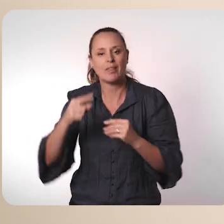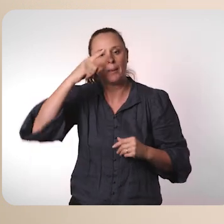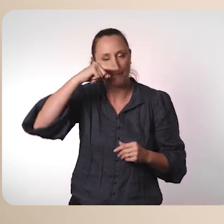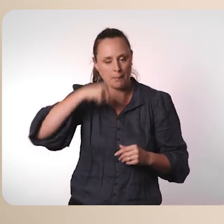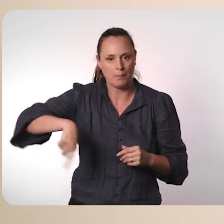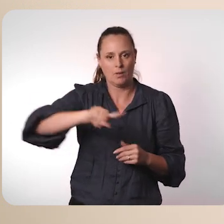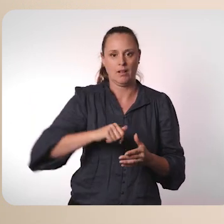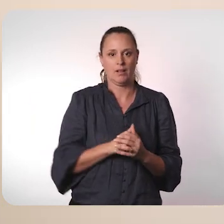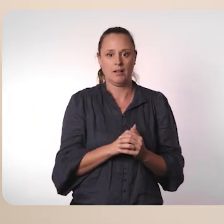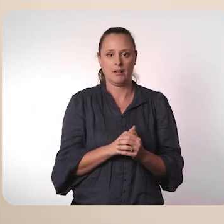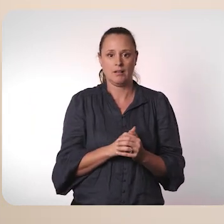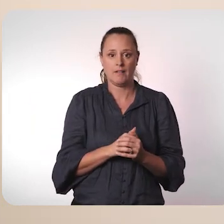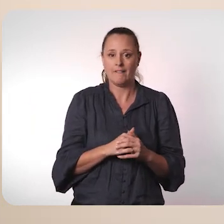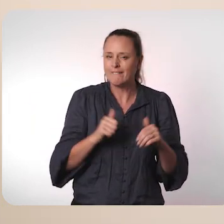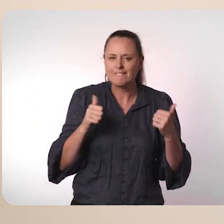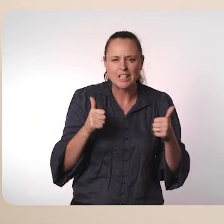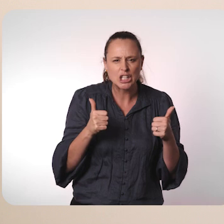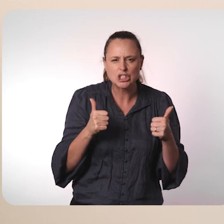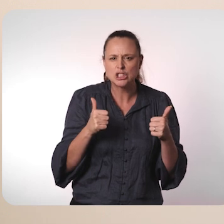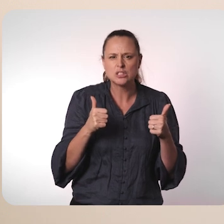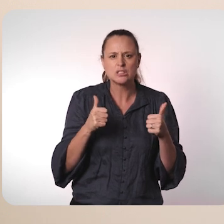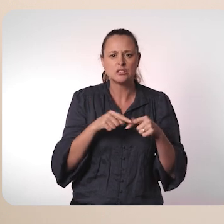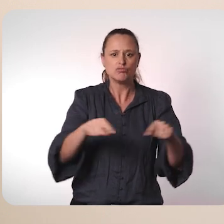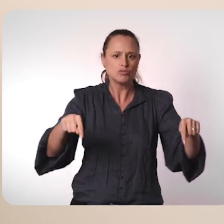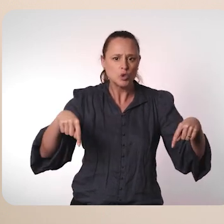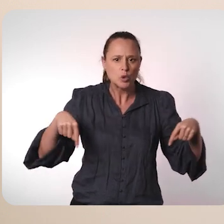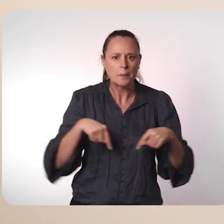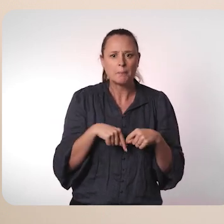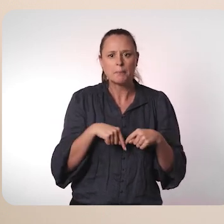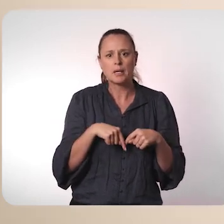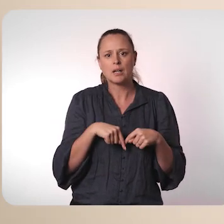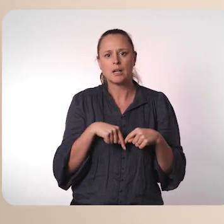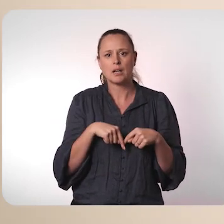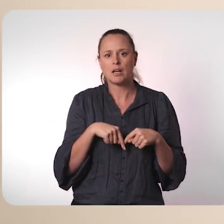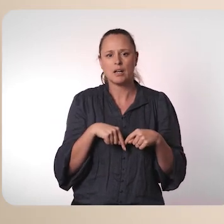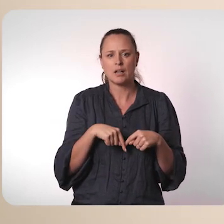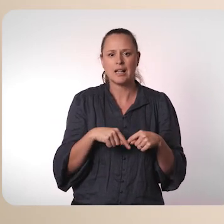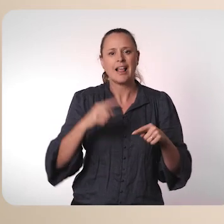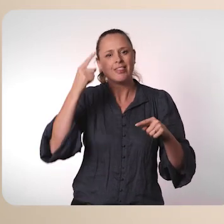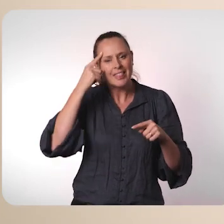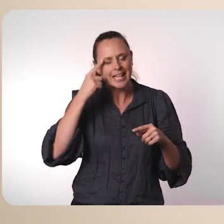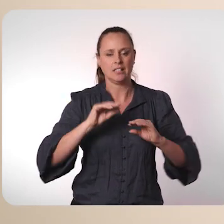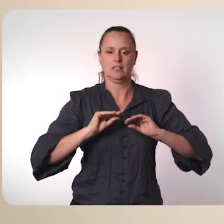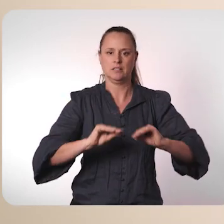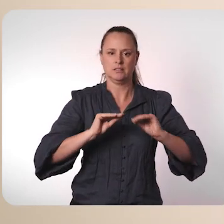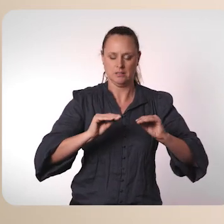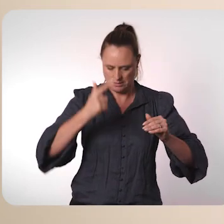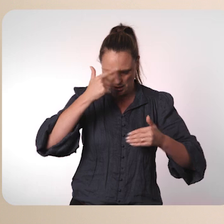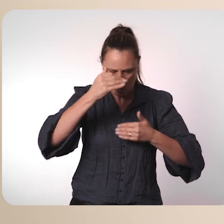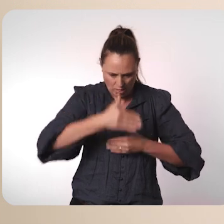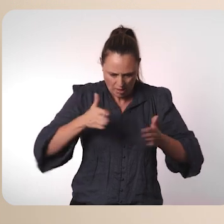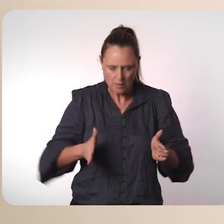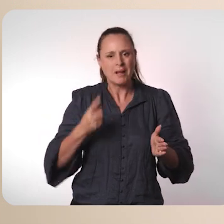a boardroom, having them go through, anti-racism or anti-sexism training. It's about starting at that